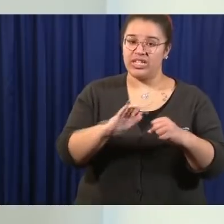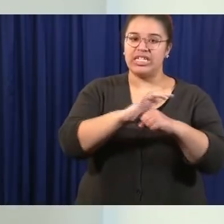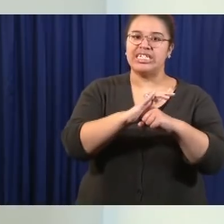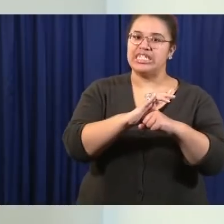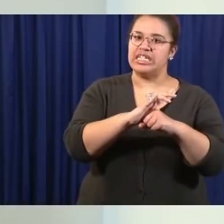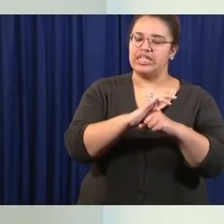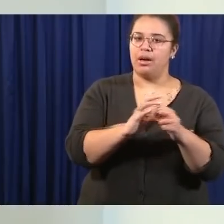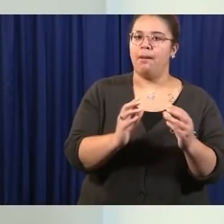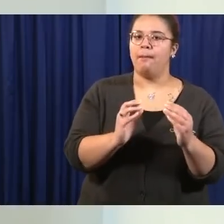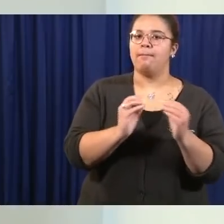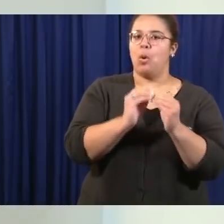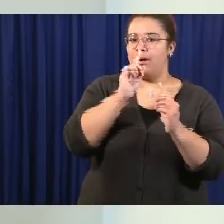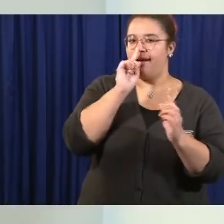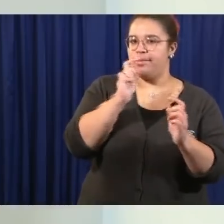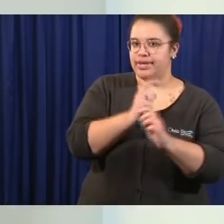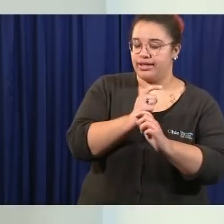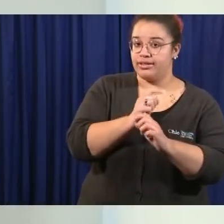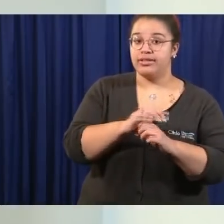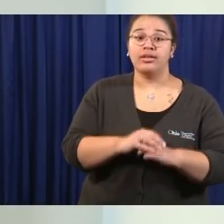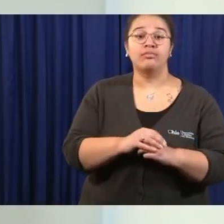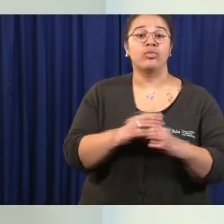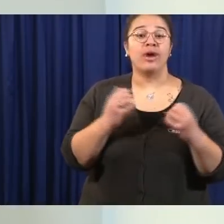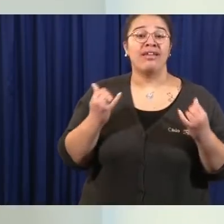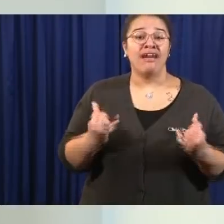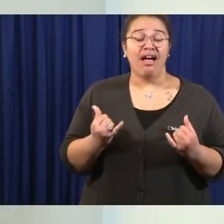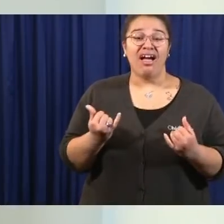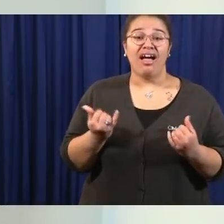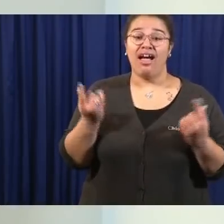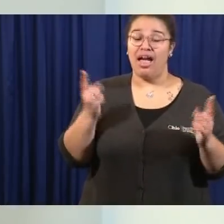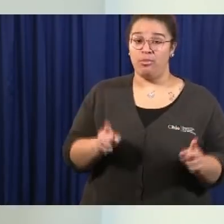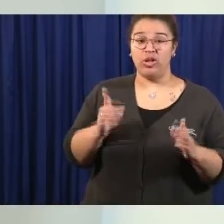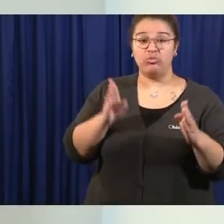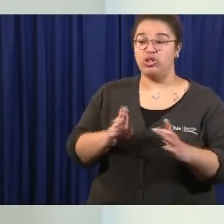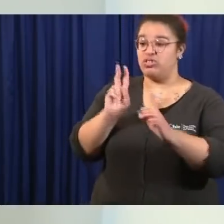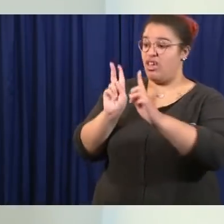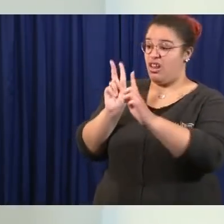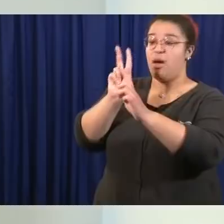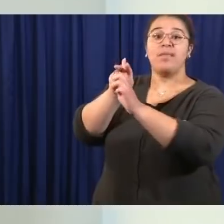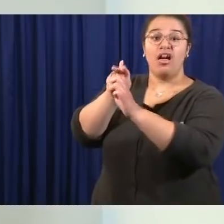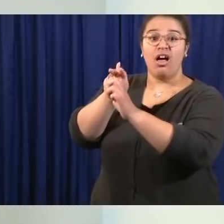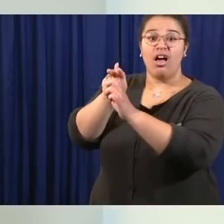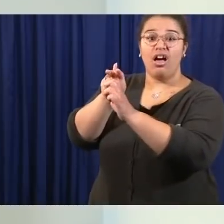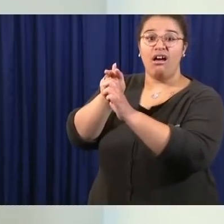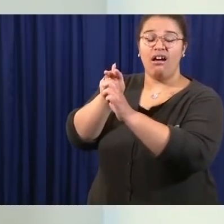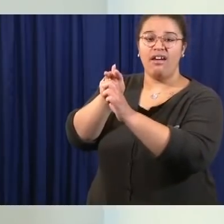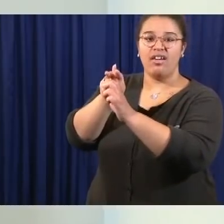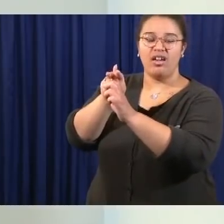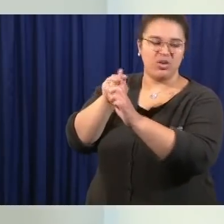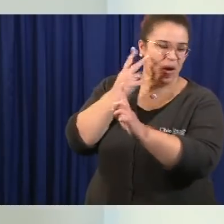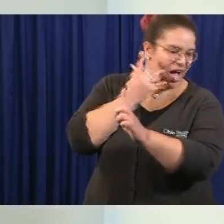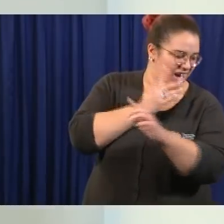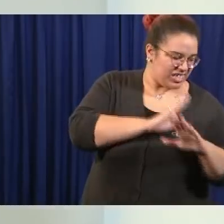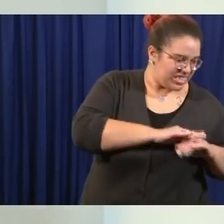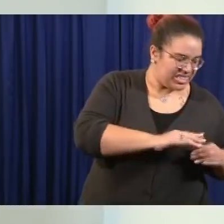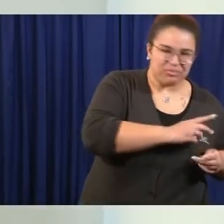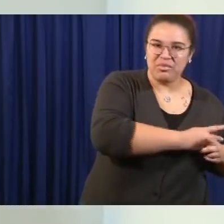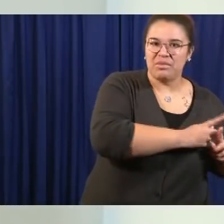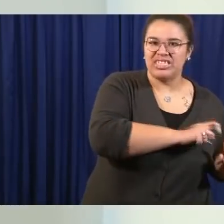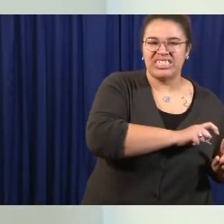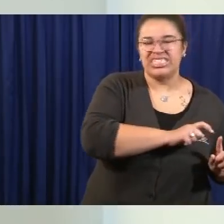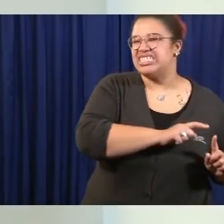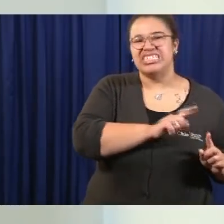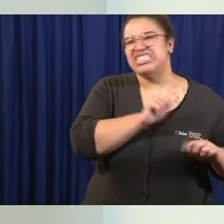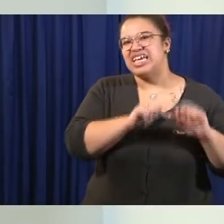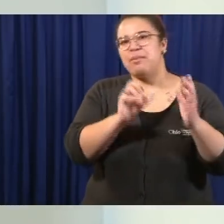there. No benefits are being denied right now as a result of a person's decision not to return